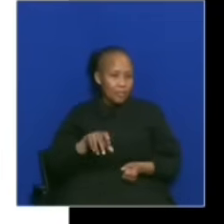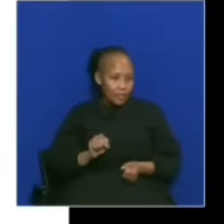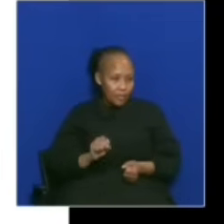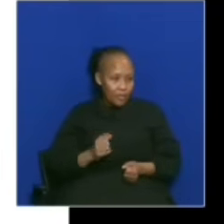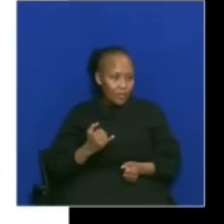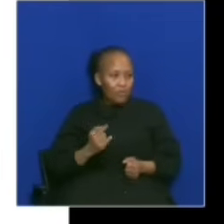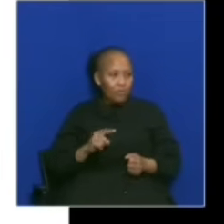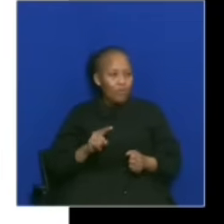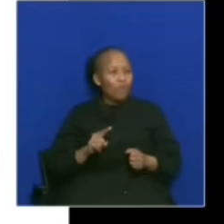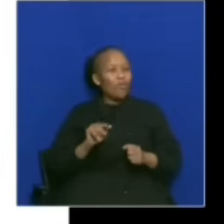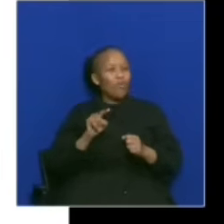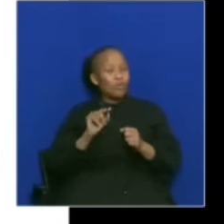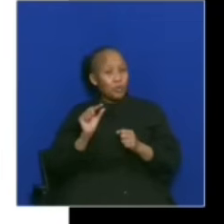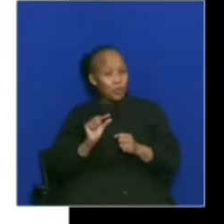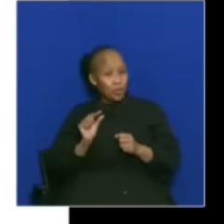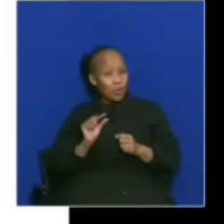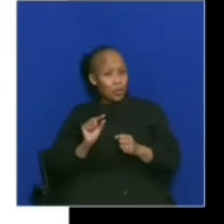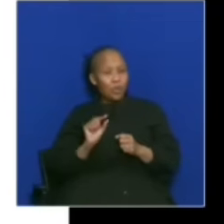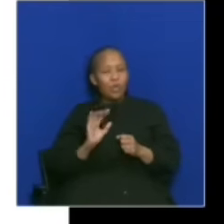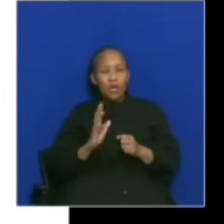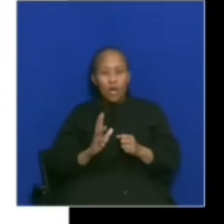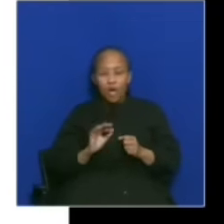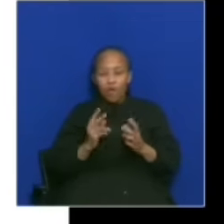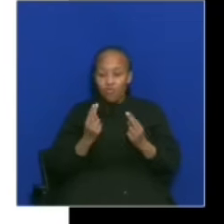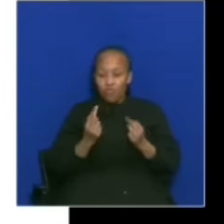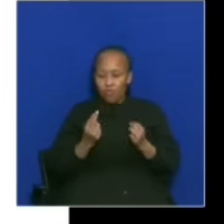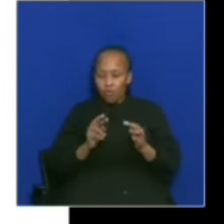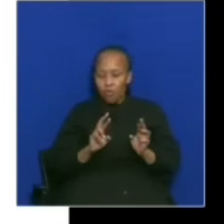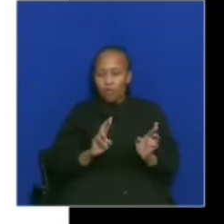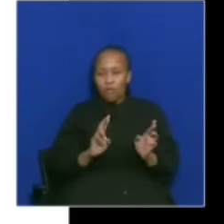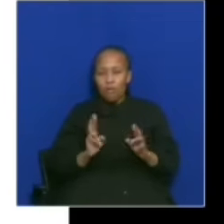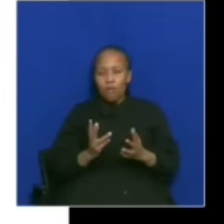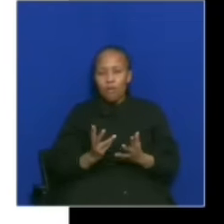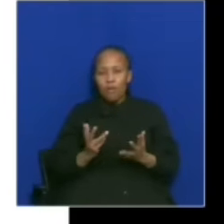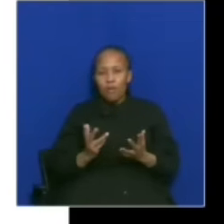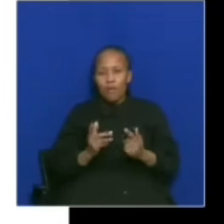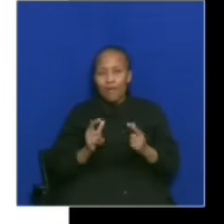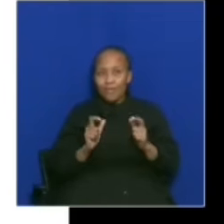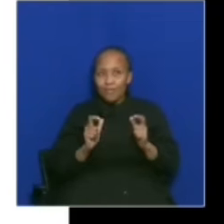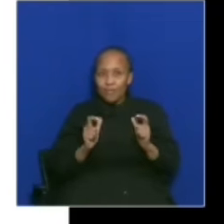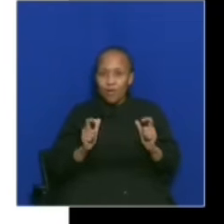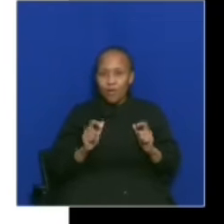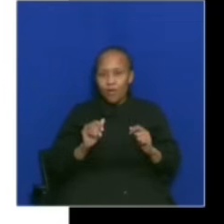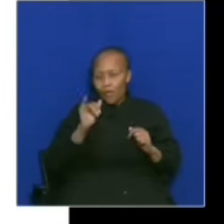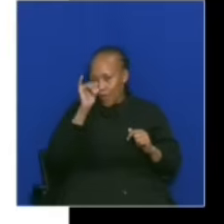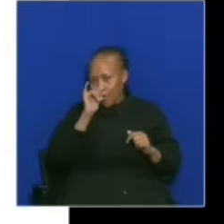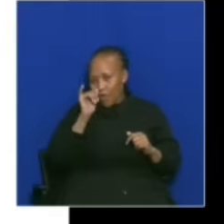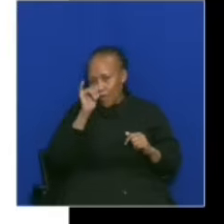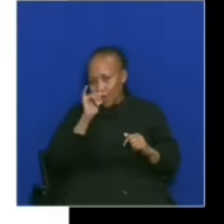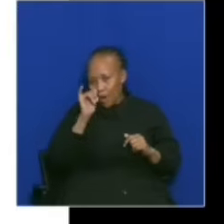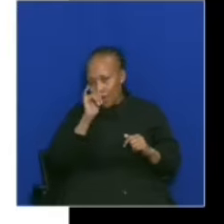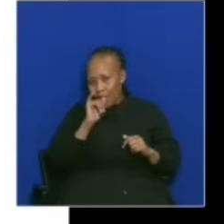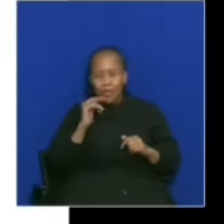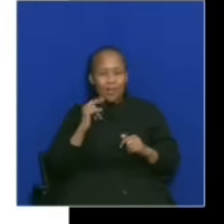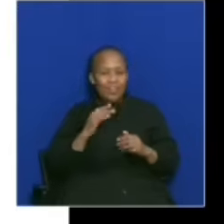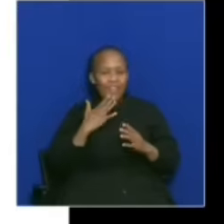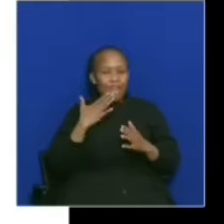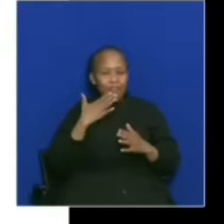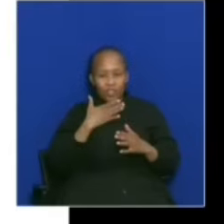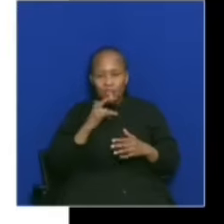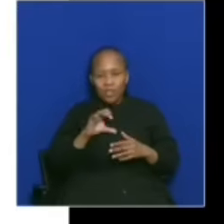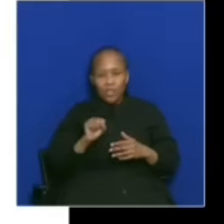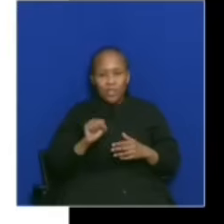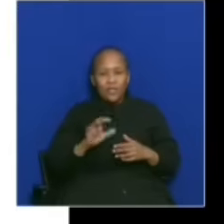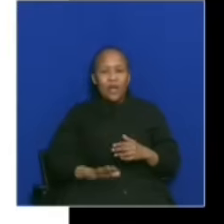Coming soon, explosive new report on the biggest crime wave sweeping South Africa. The response of Mr. Sayed is,